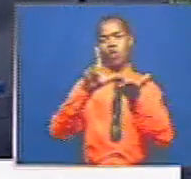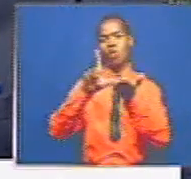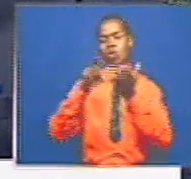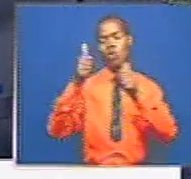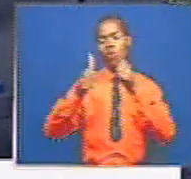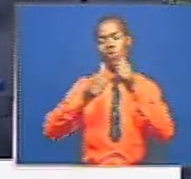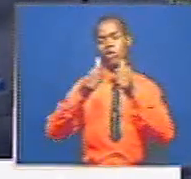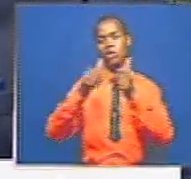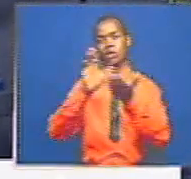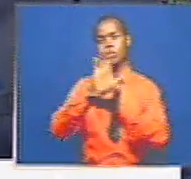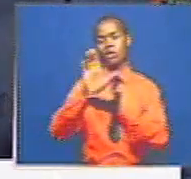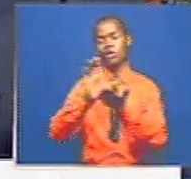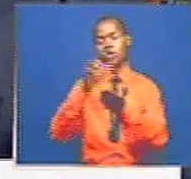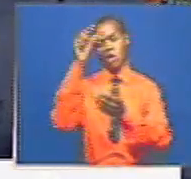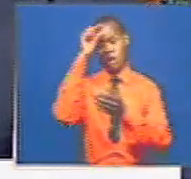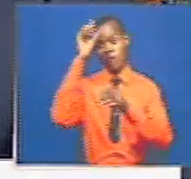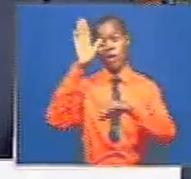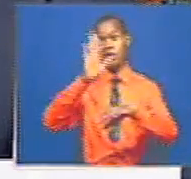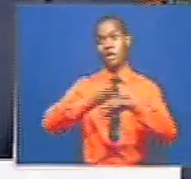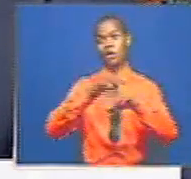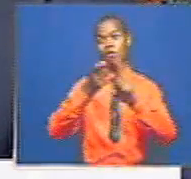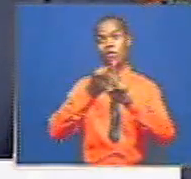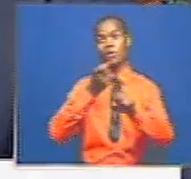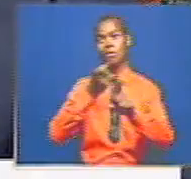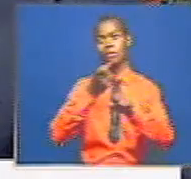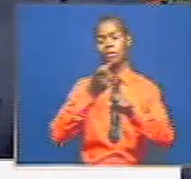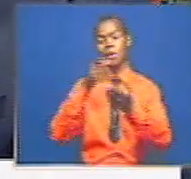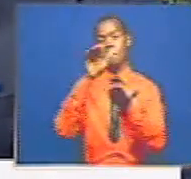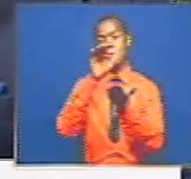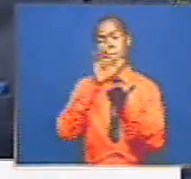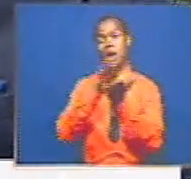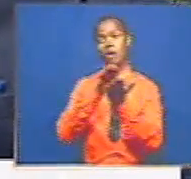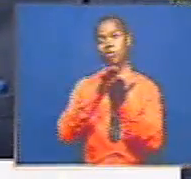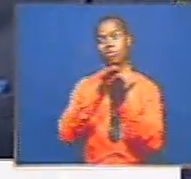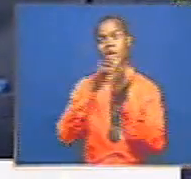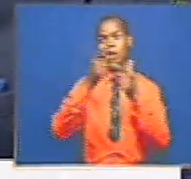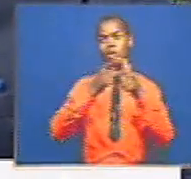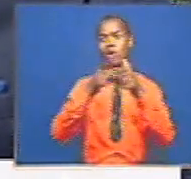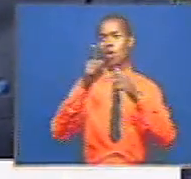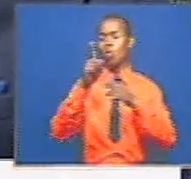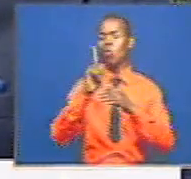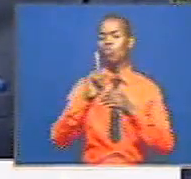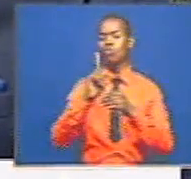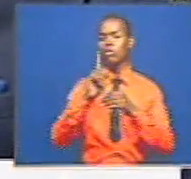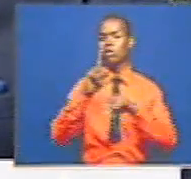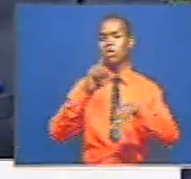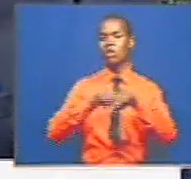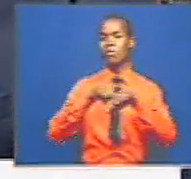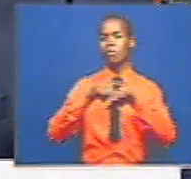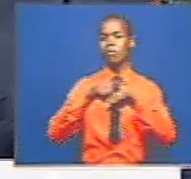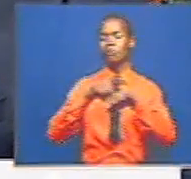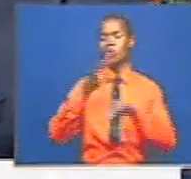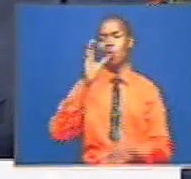government acquire from either any from the banks, and then when the water resource, I mean